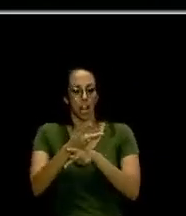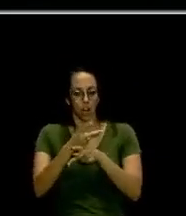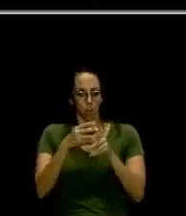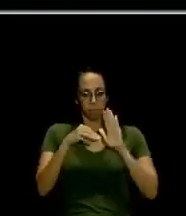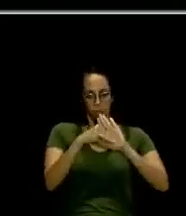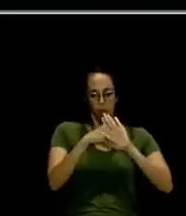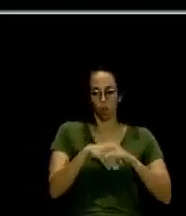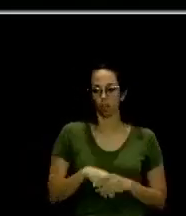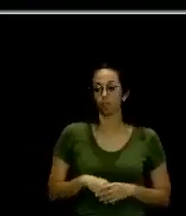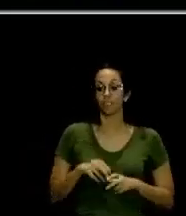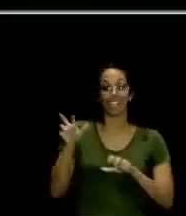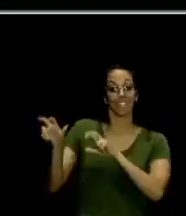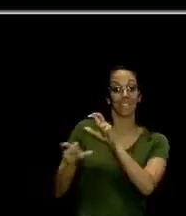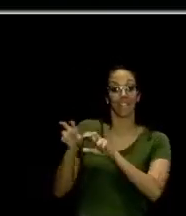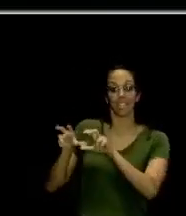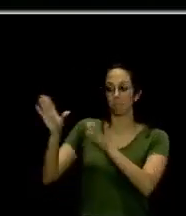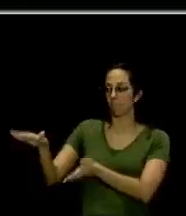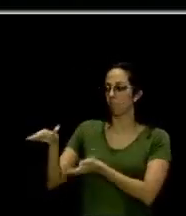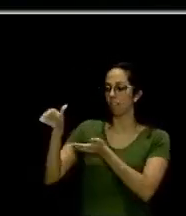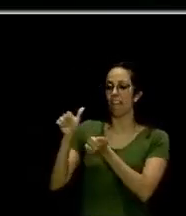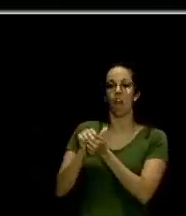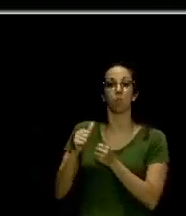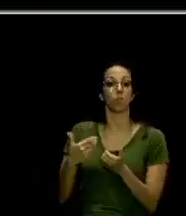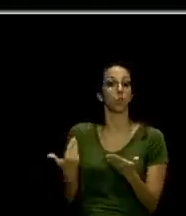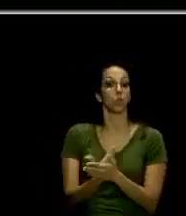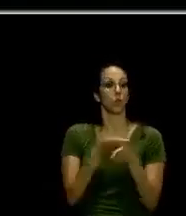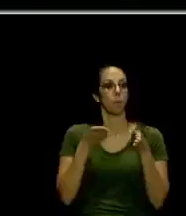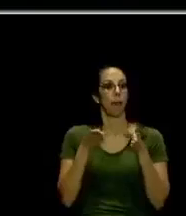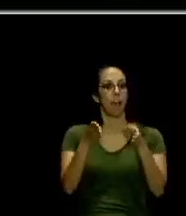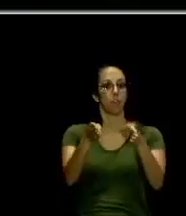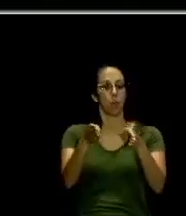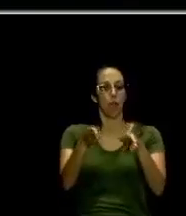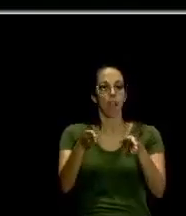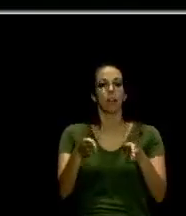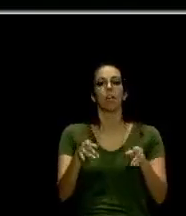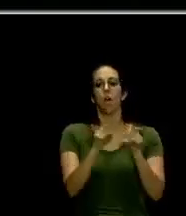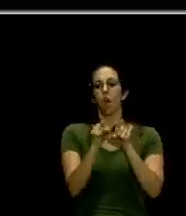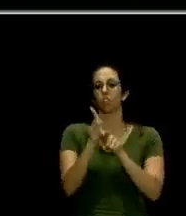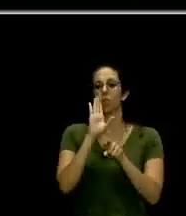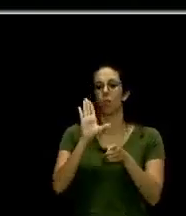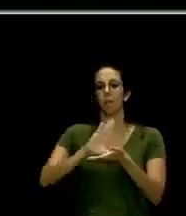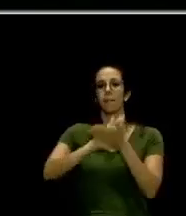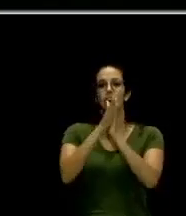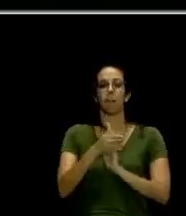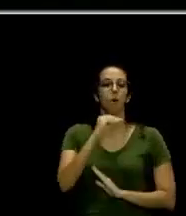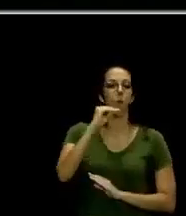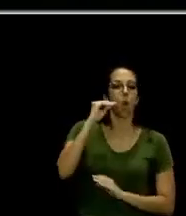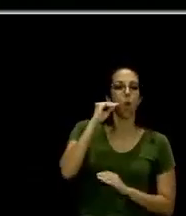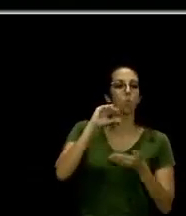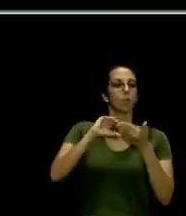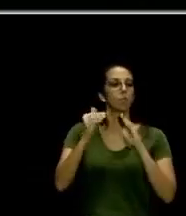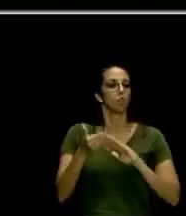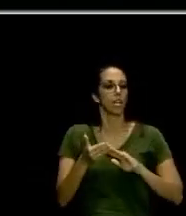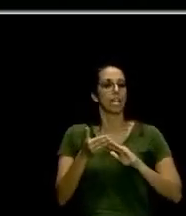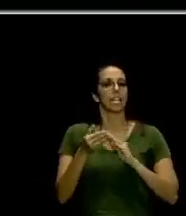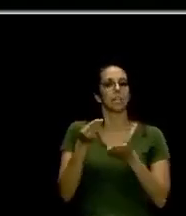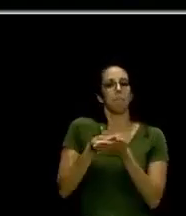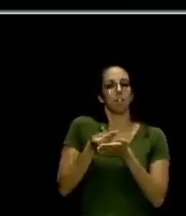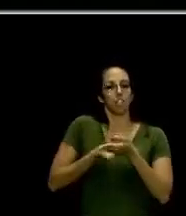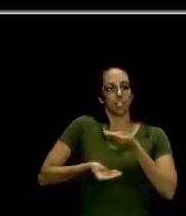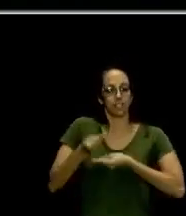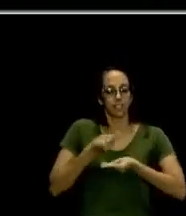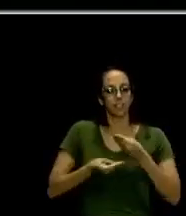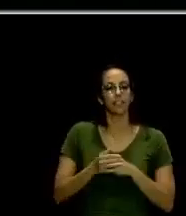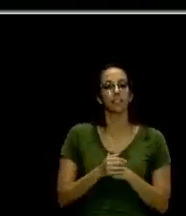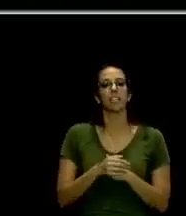include support for the development of a new and exciting pathway, which will be also a home and community-based Medicaid waiver that aims to close